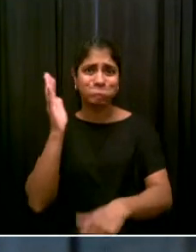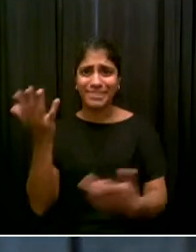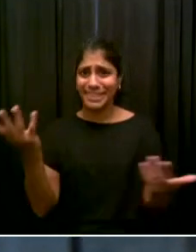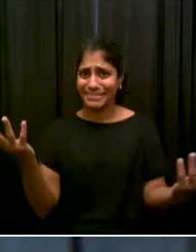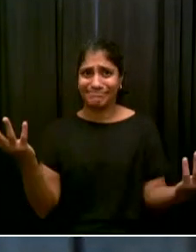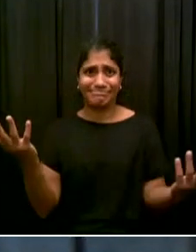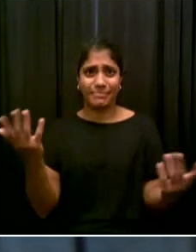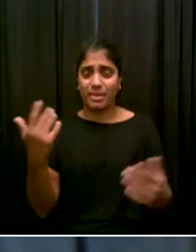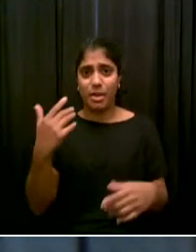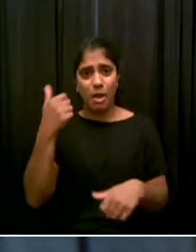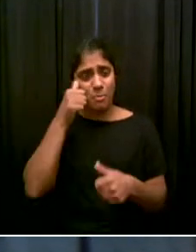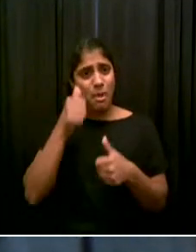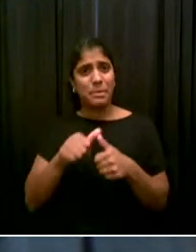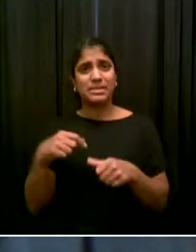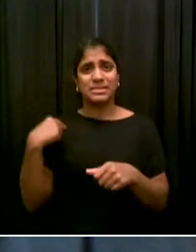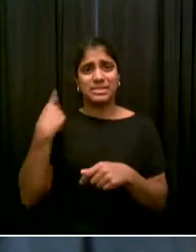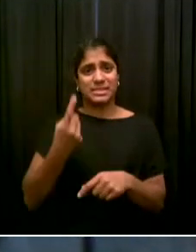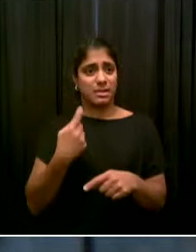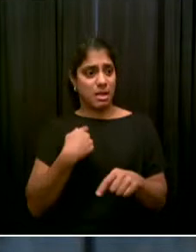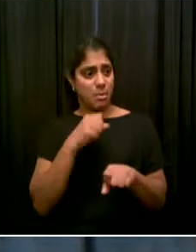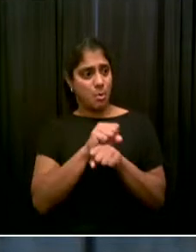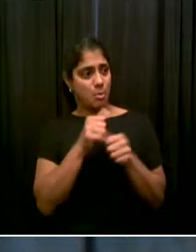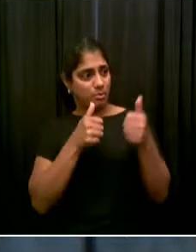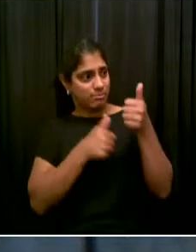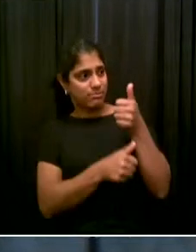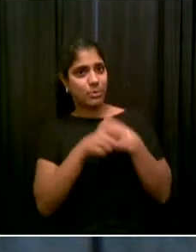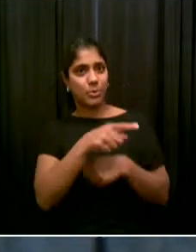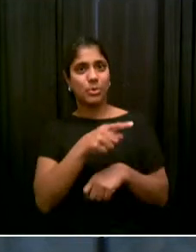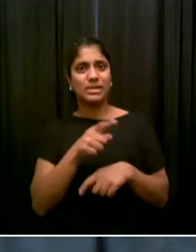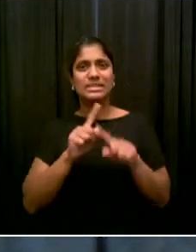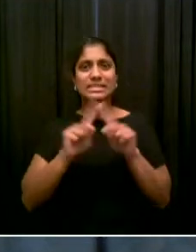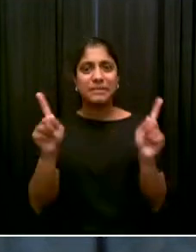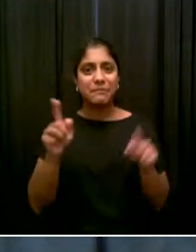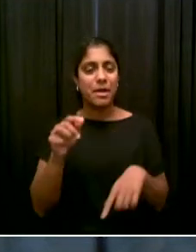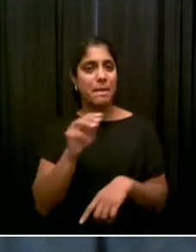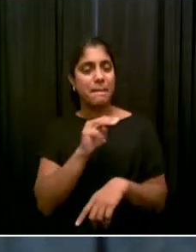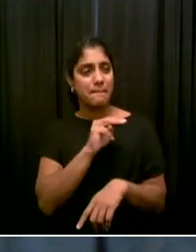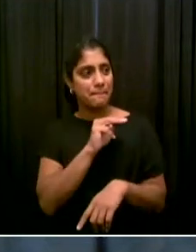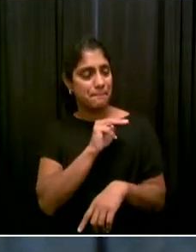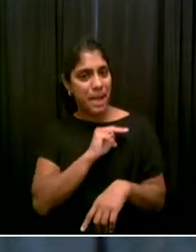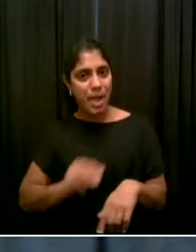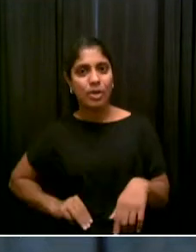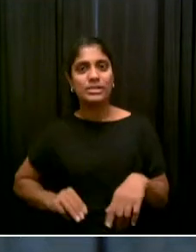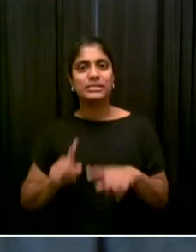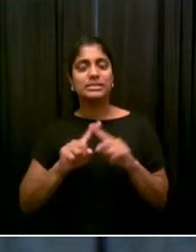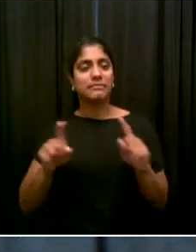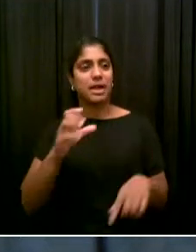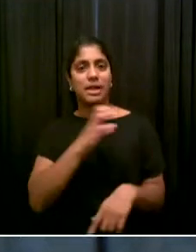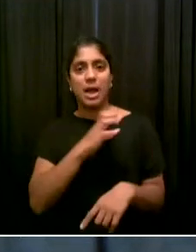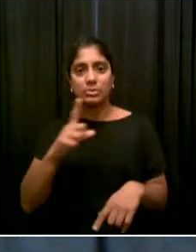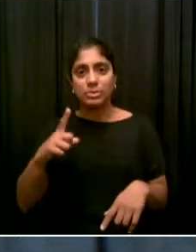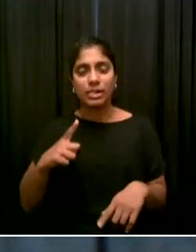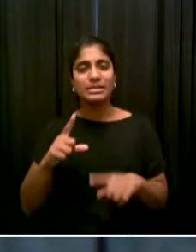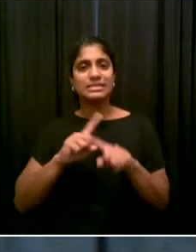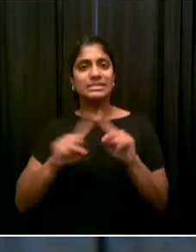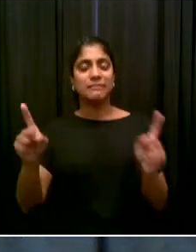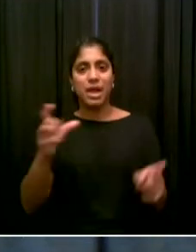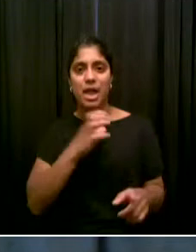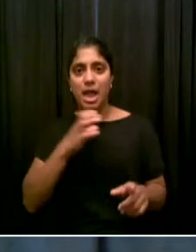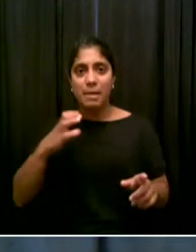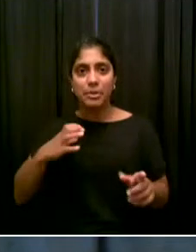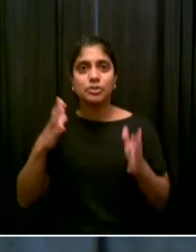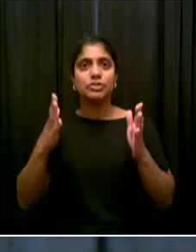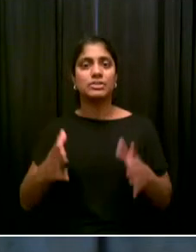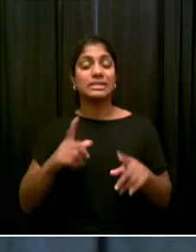as a city council member, traveled to Israel together. As public advocate, traveled to Israel together with, not only with Shirlane, but also with Dante.